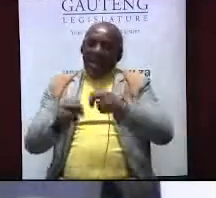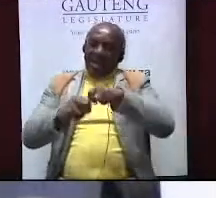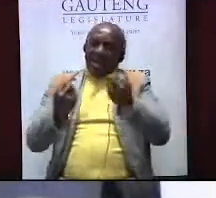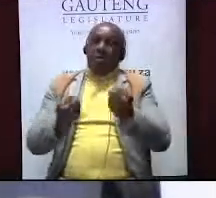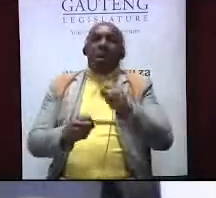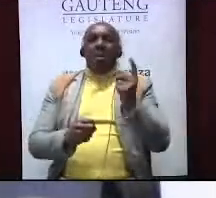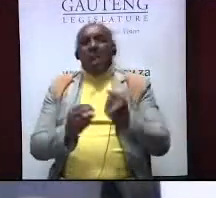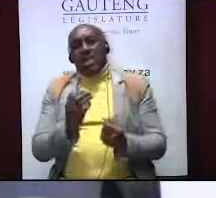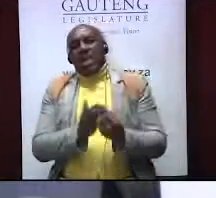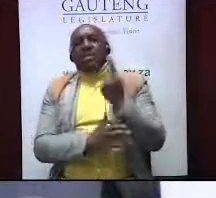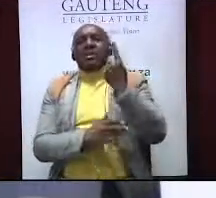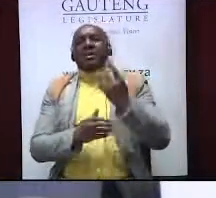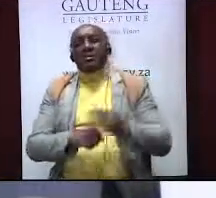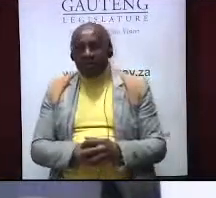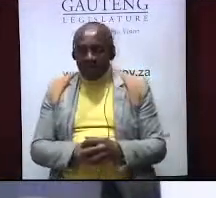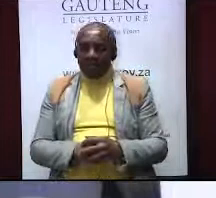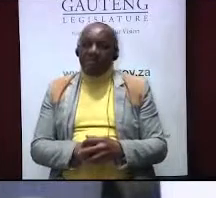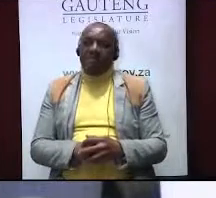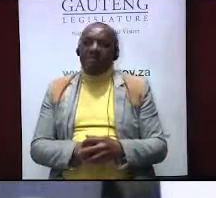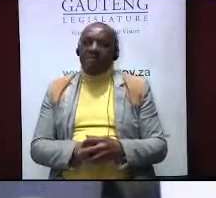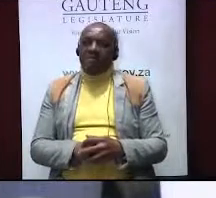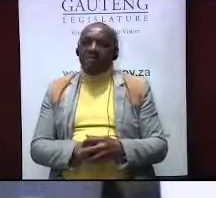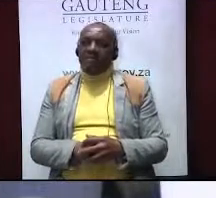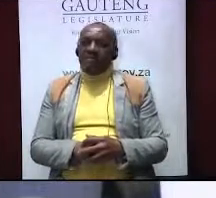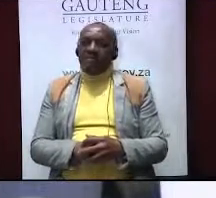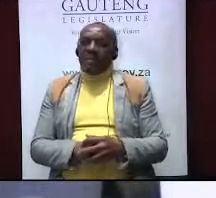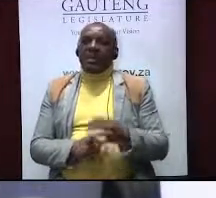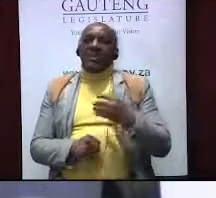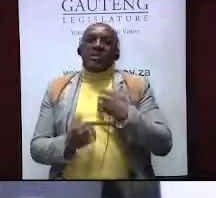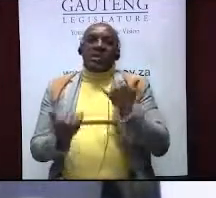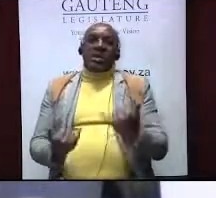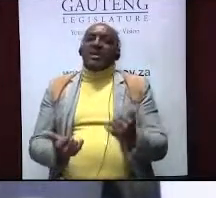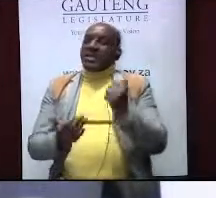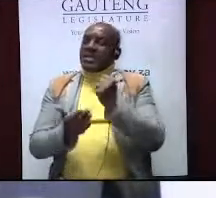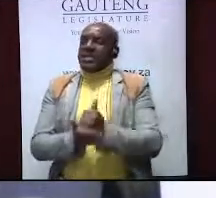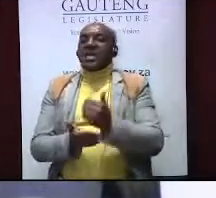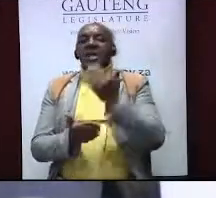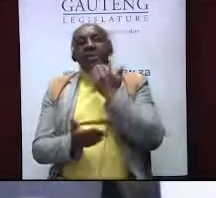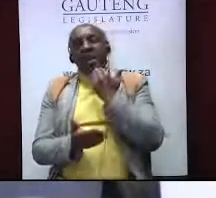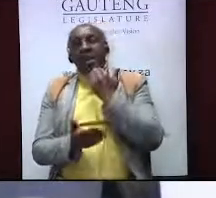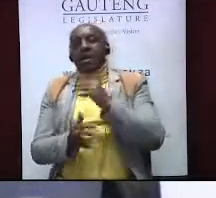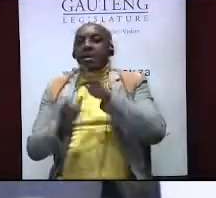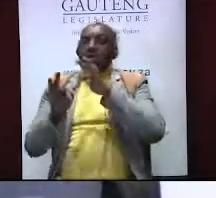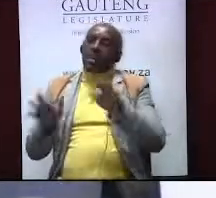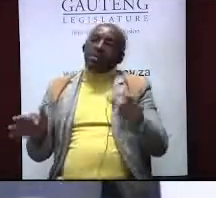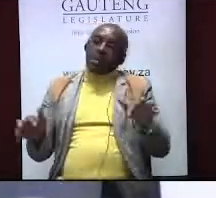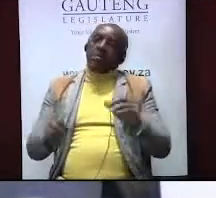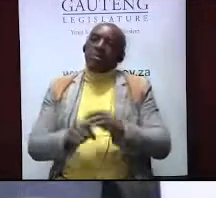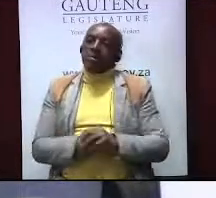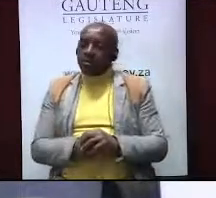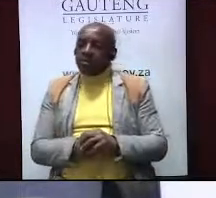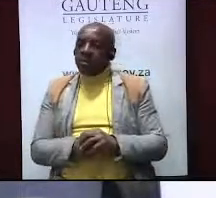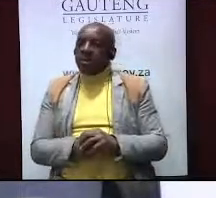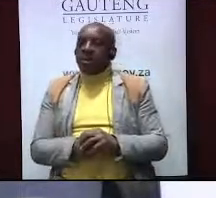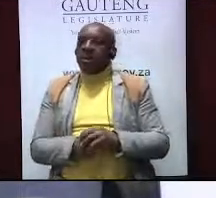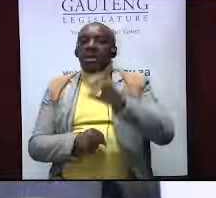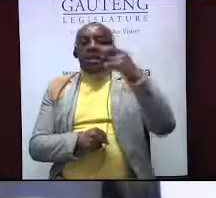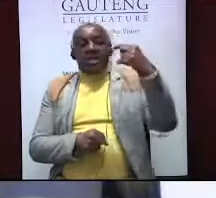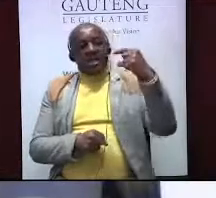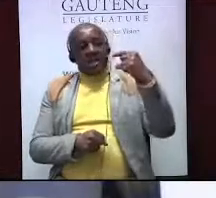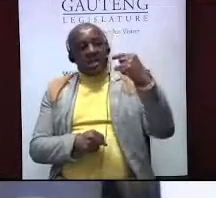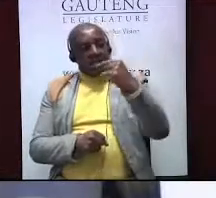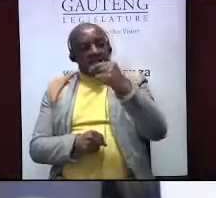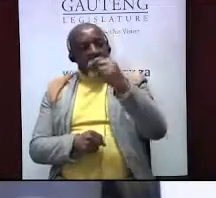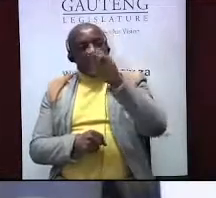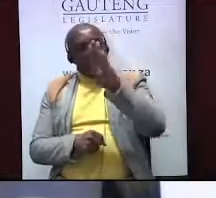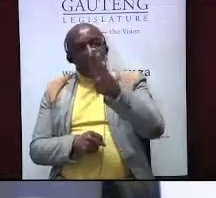has happened that we are sitting with this society? So gender-based violence